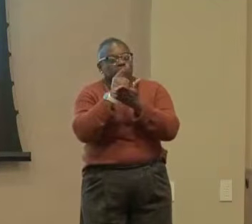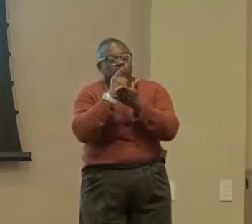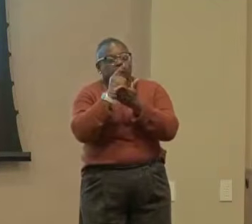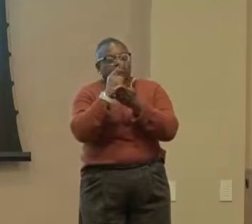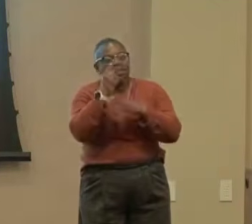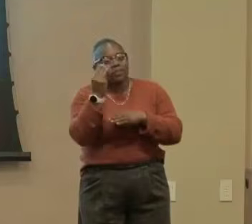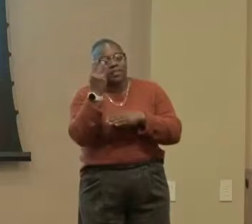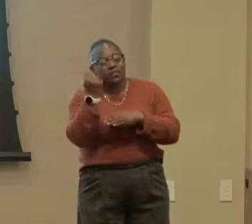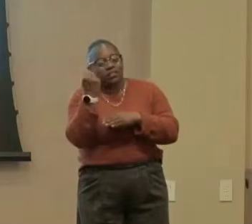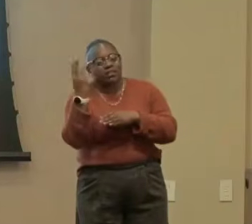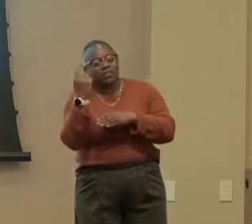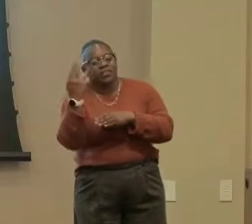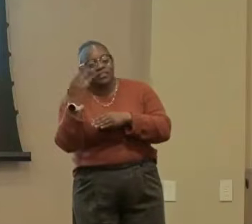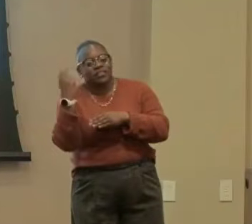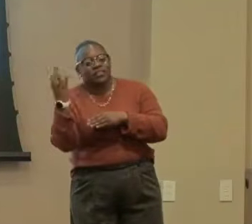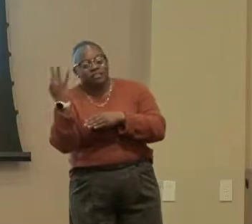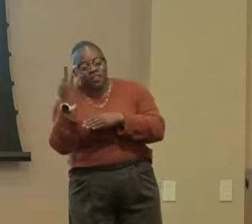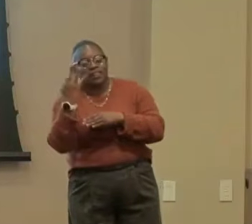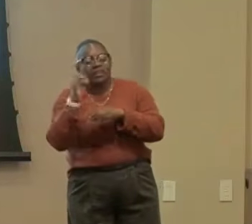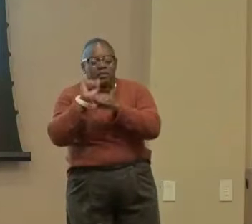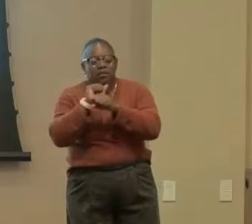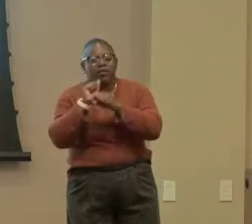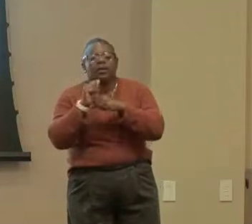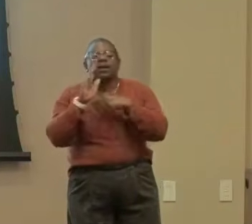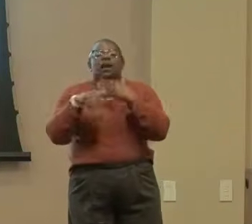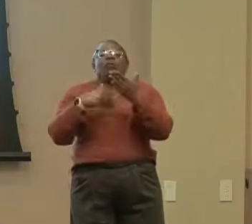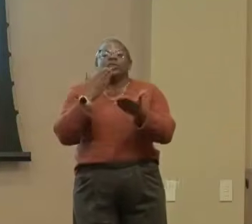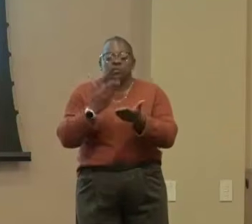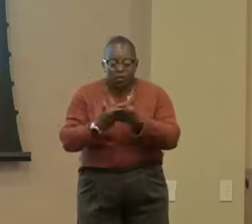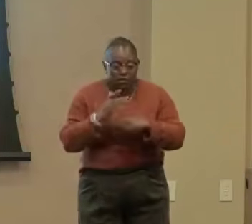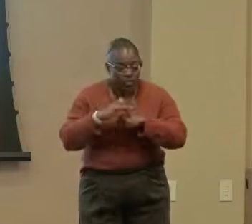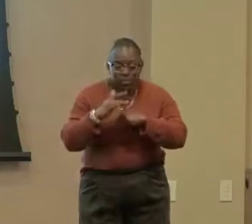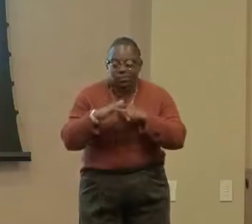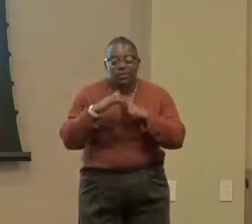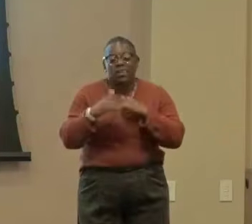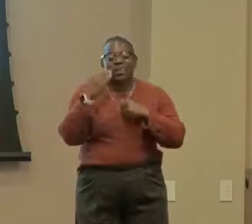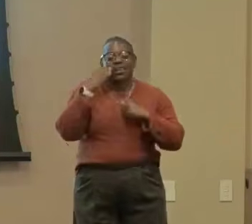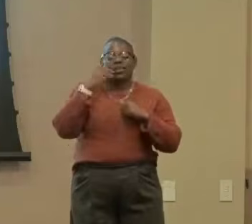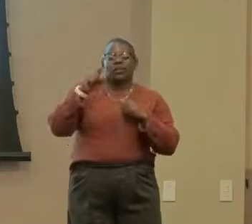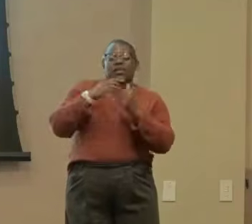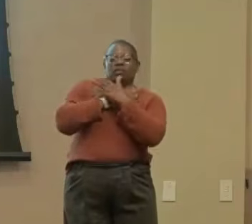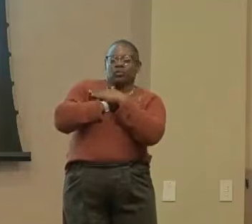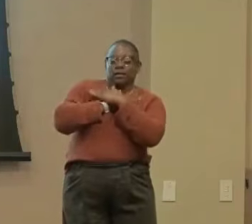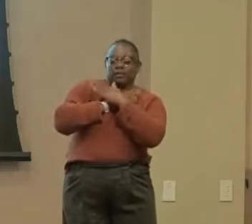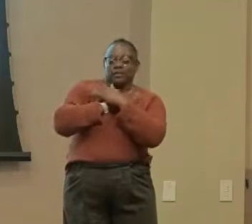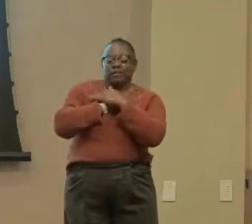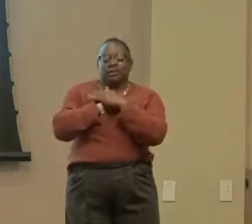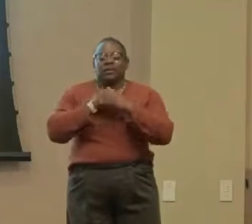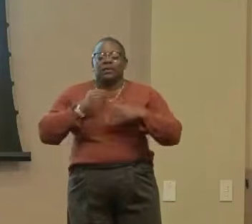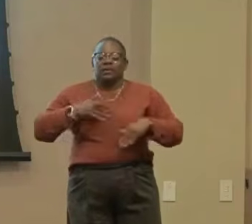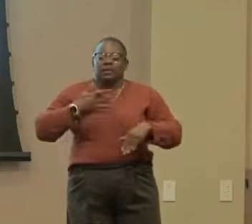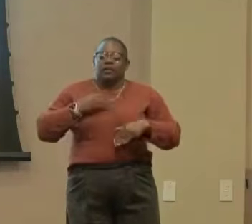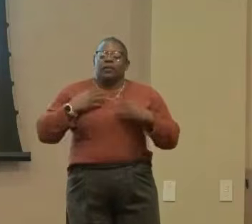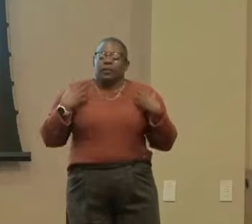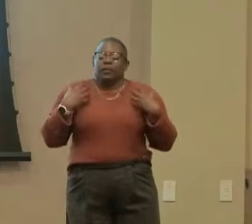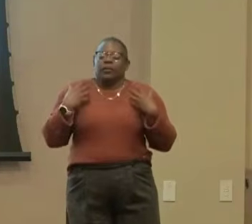I wanted to be here earlier, but I knew that I had to rest and recoup, if you will. So it's really knowing your body and knowing your